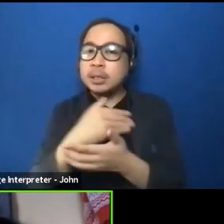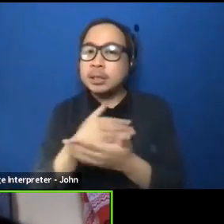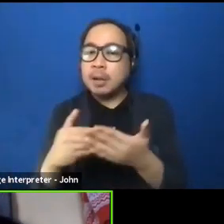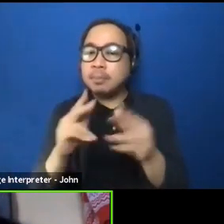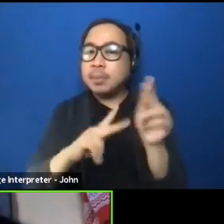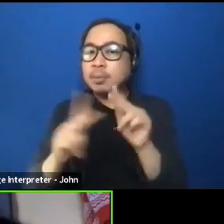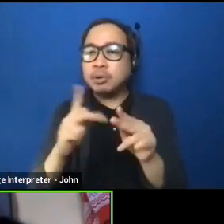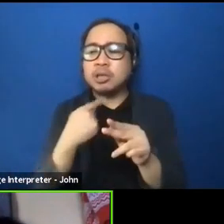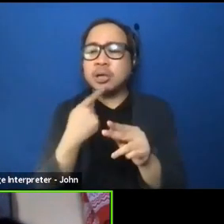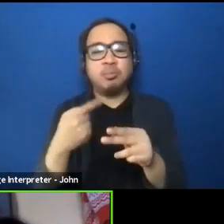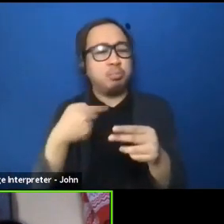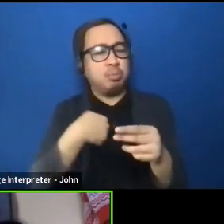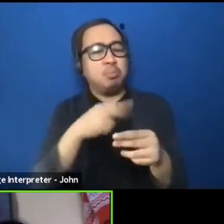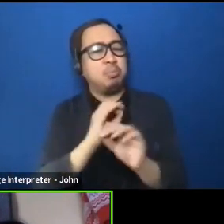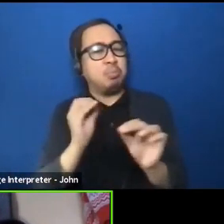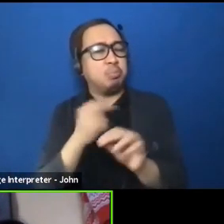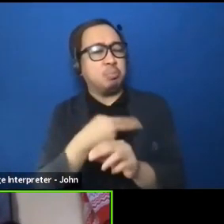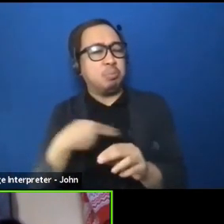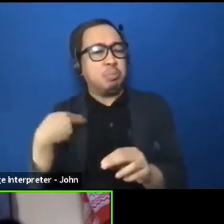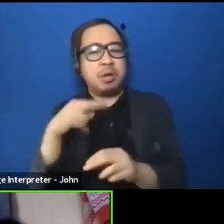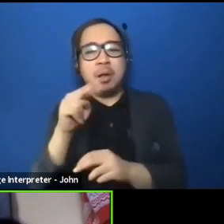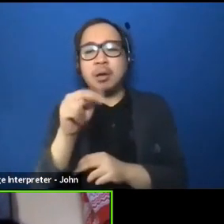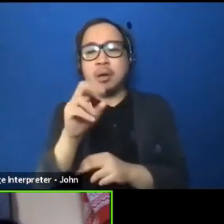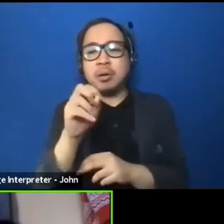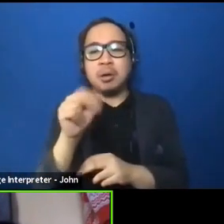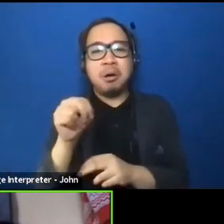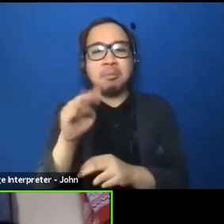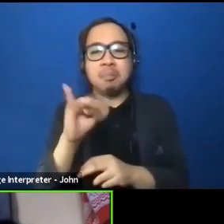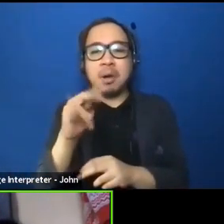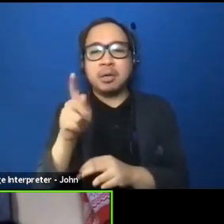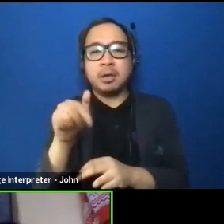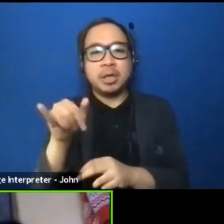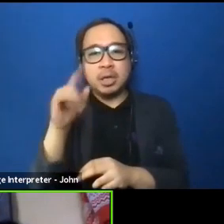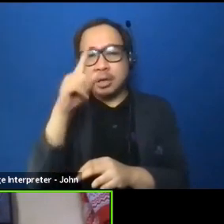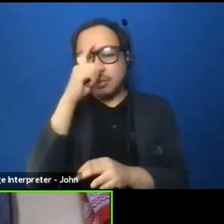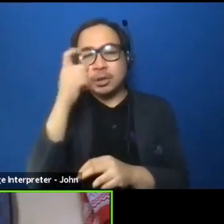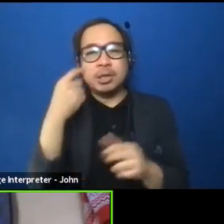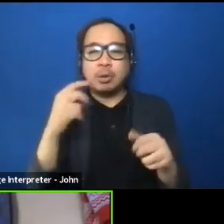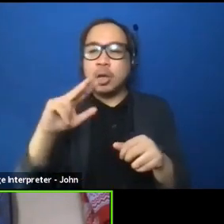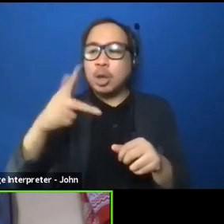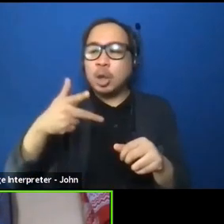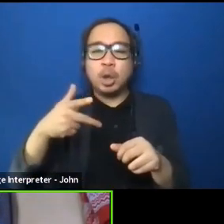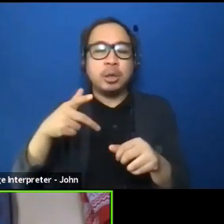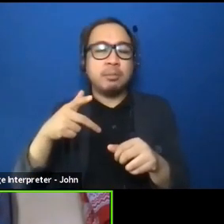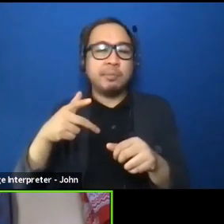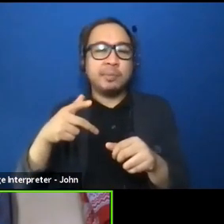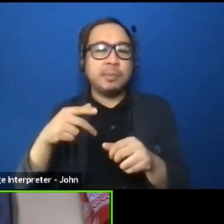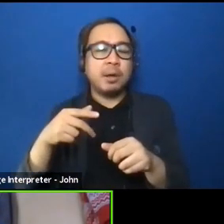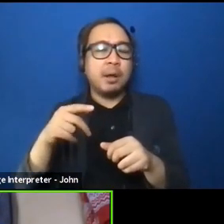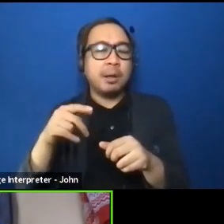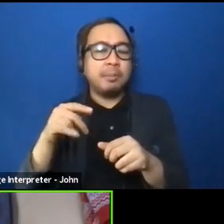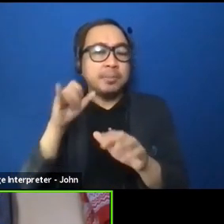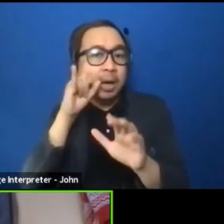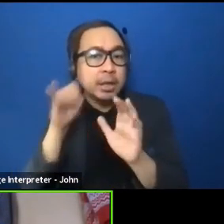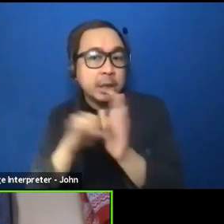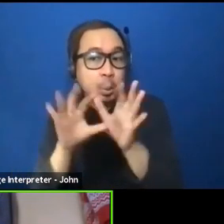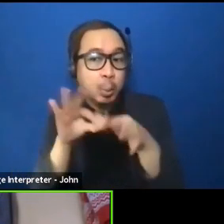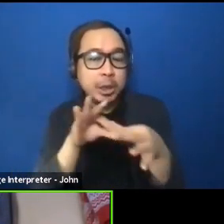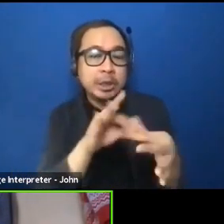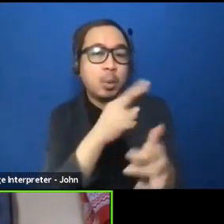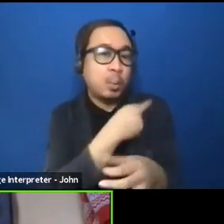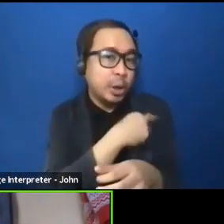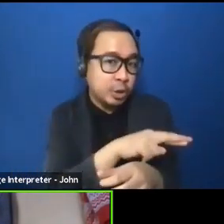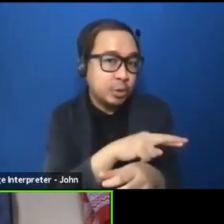necessarily the term third gender, because third gender is very as much associated to a religious and monolithic identity. What we call as